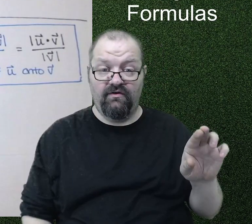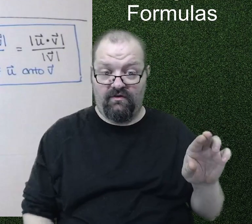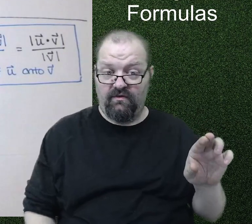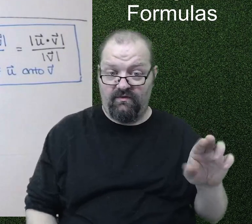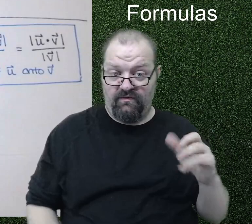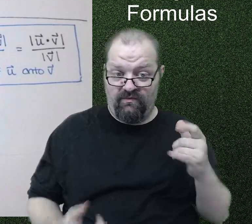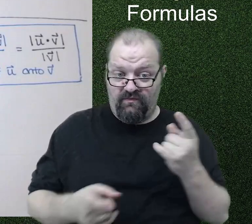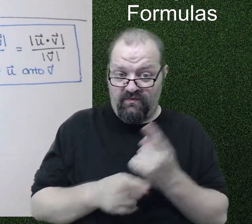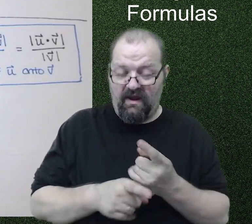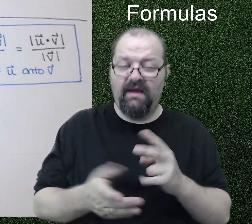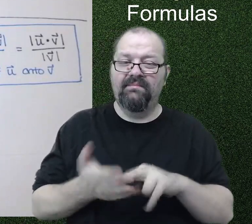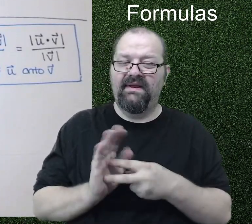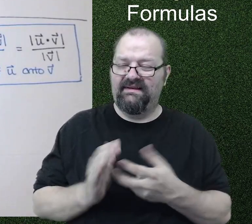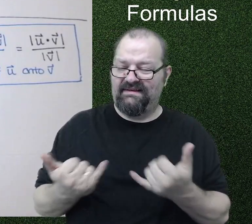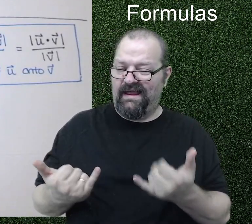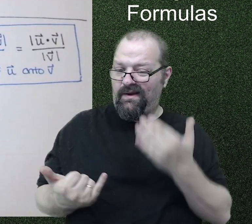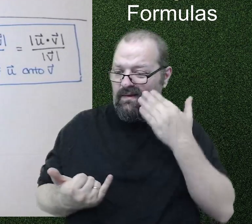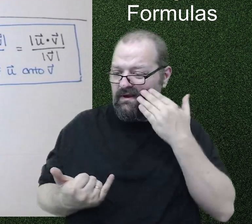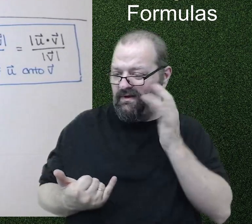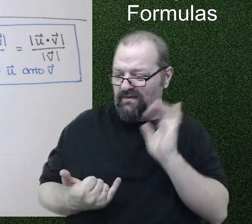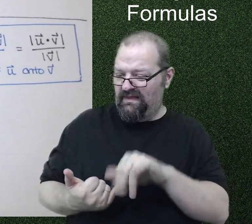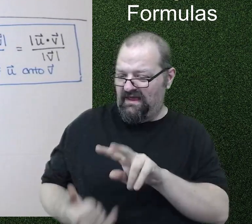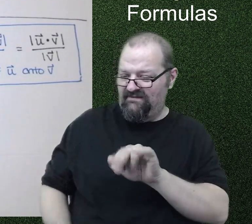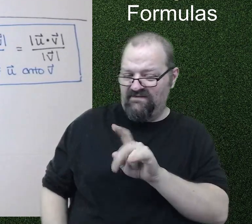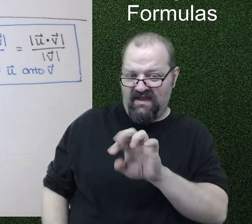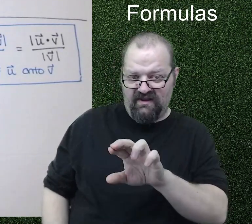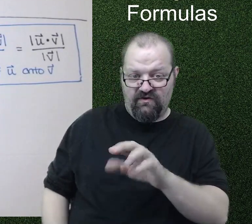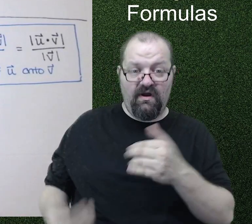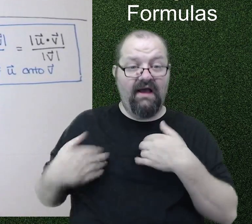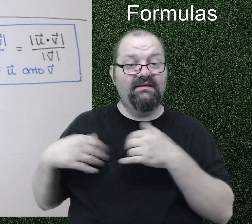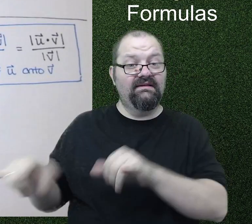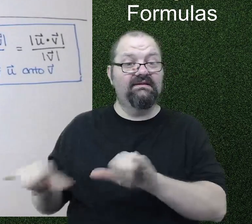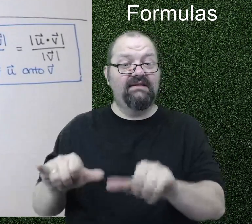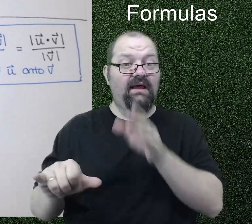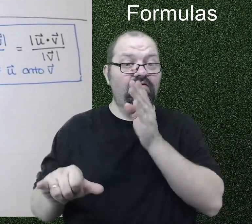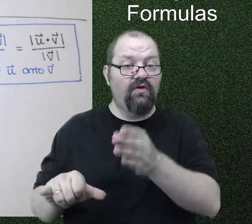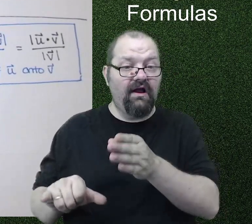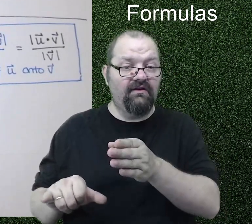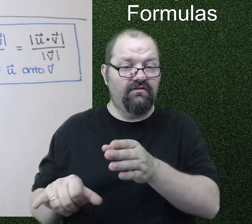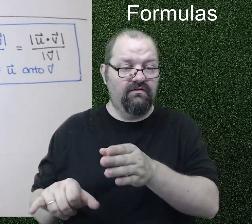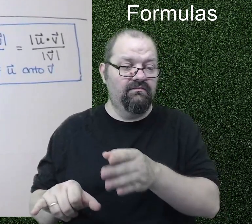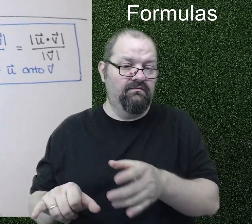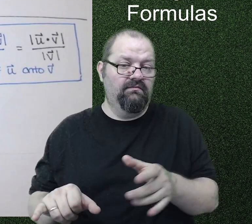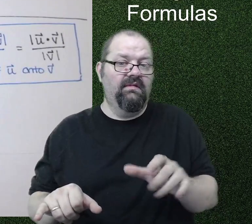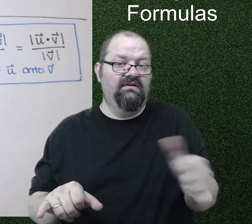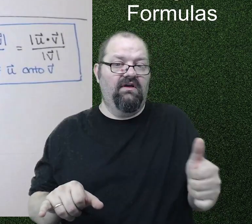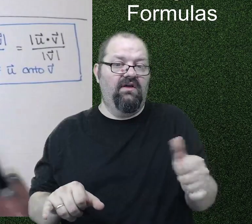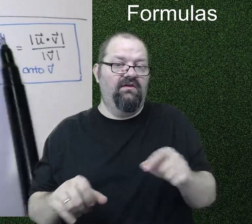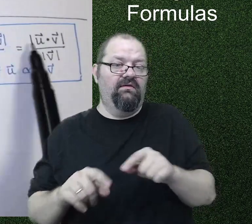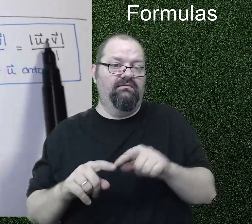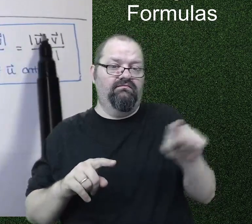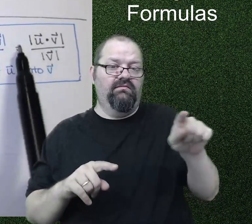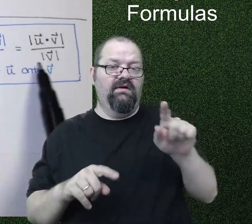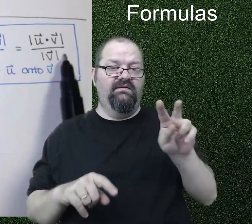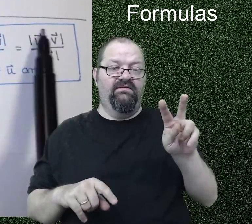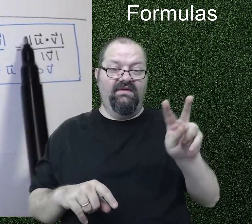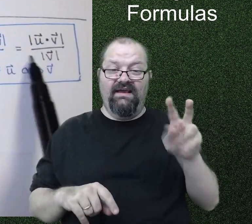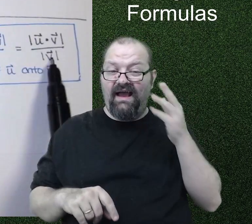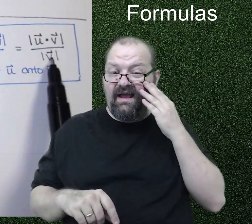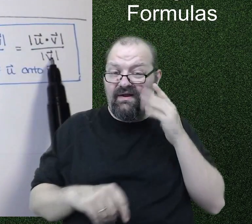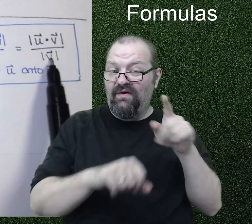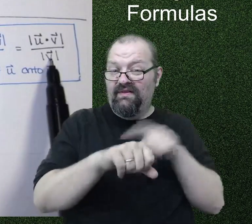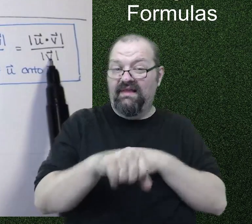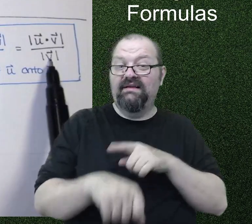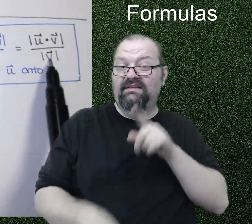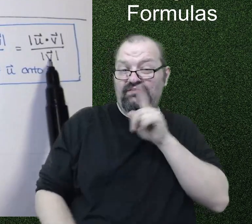Well, I know that this vector has the same direction as this vector v, and I know the length is supposed to be